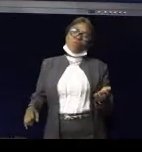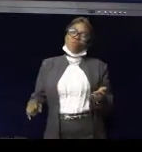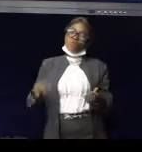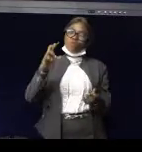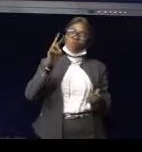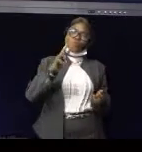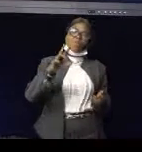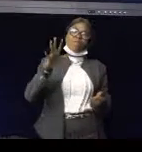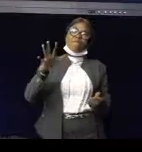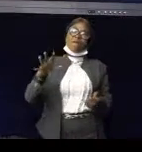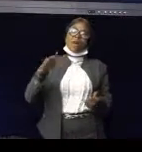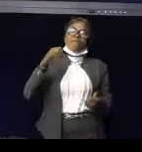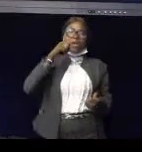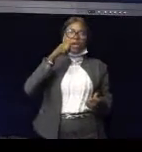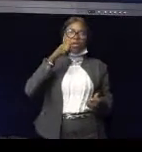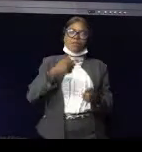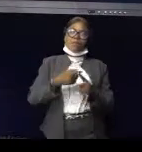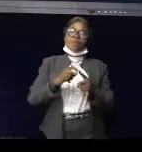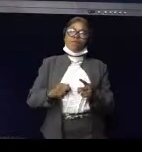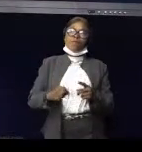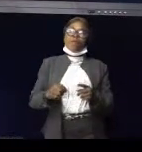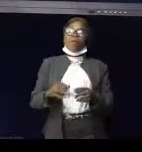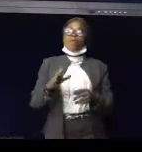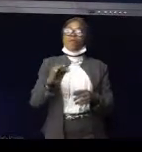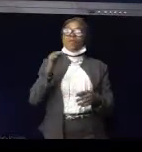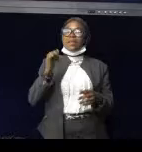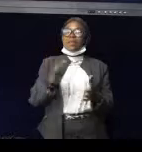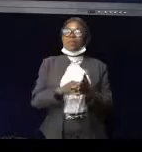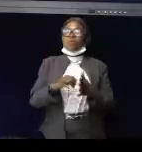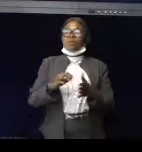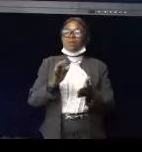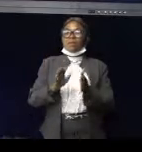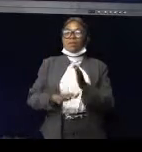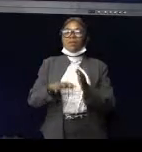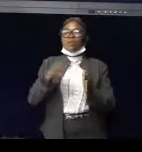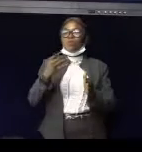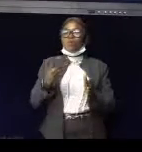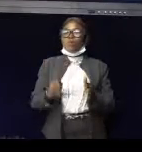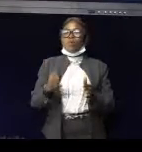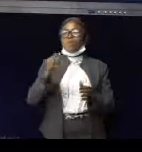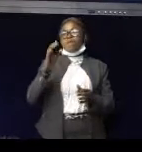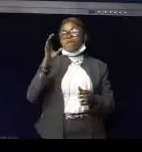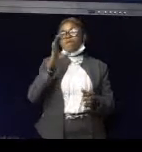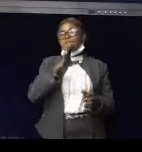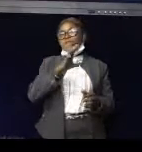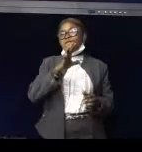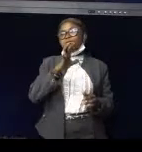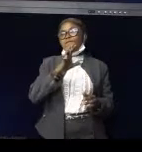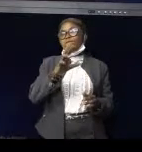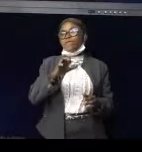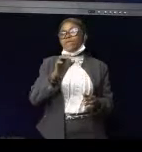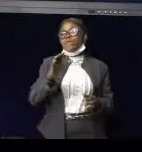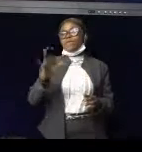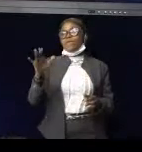from 40, you will be left with 15. And that means that there are 15 boys in the class. Girls usually are more than boys in the